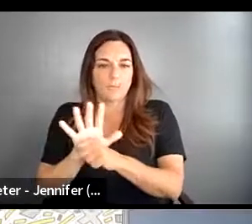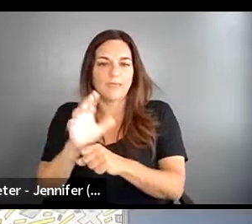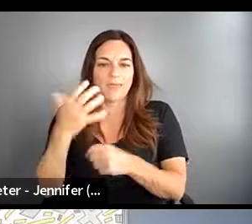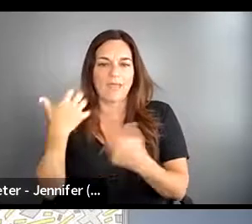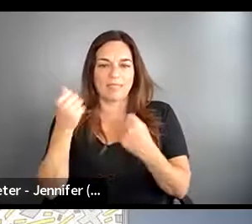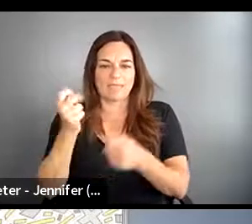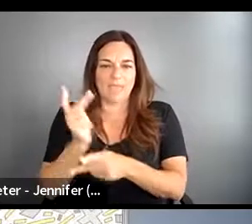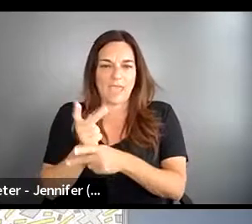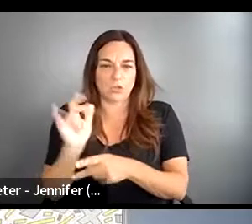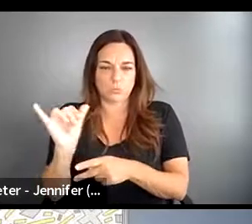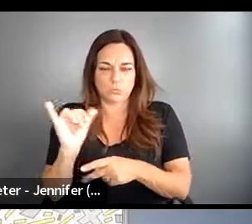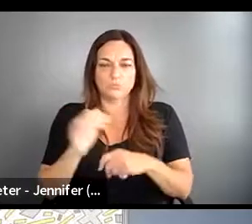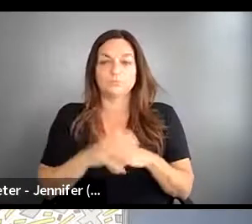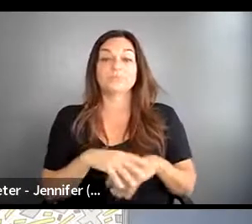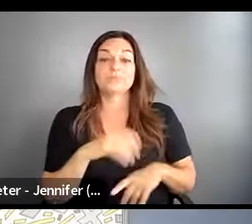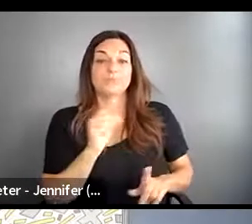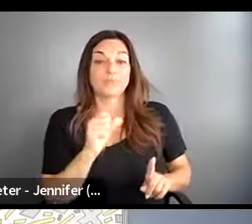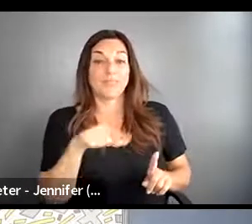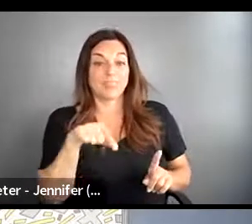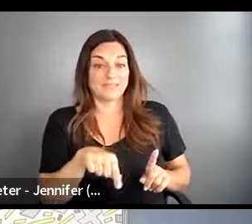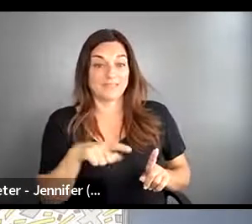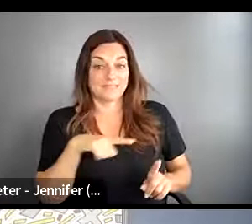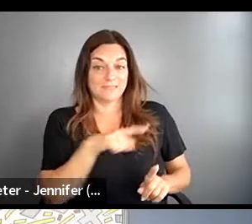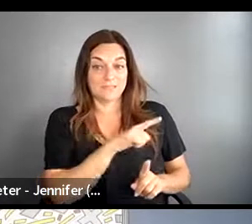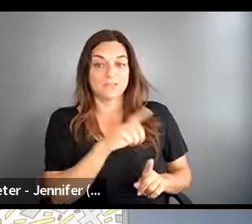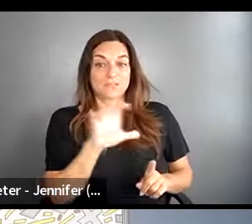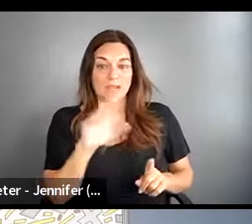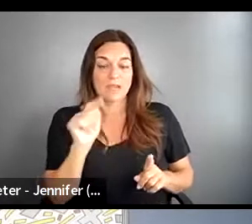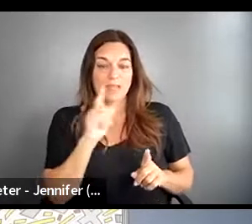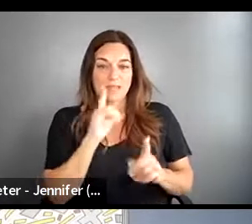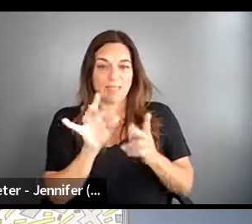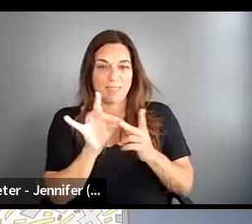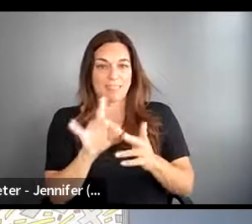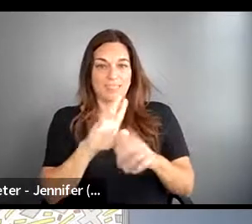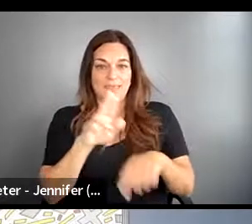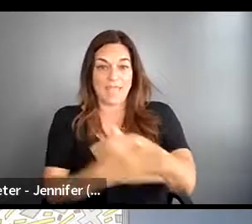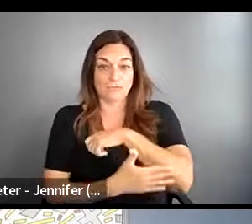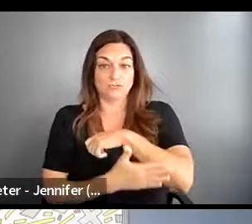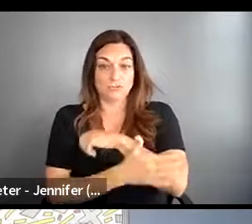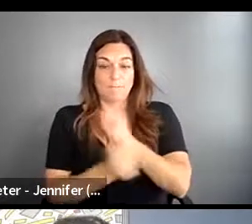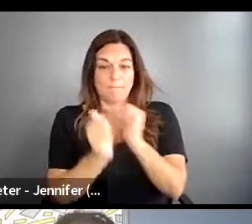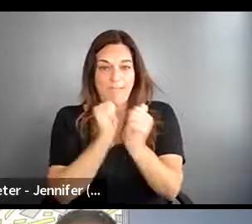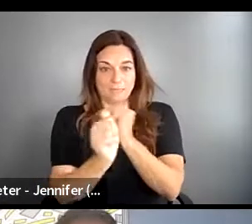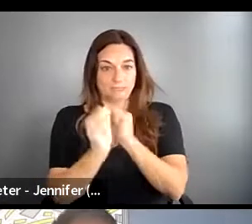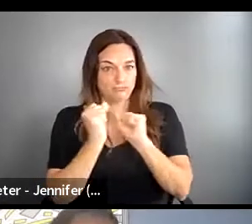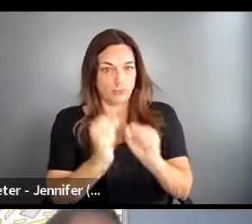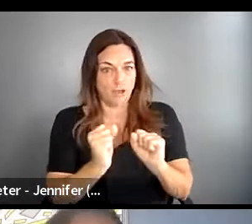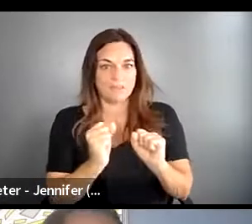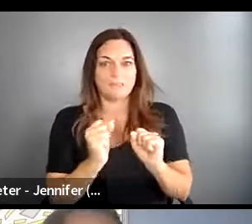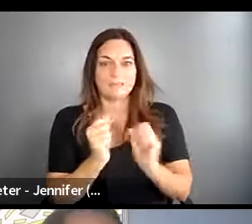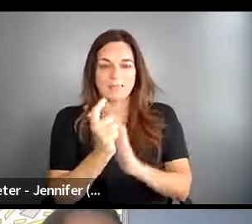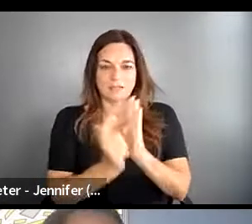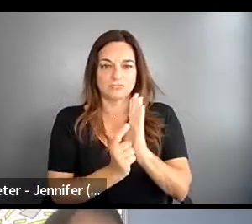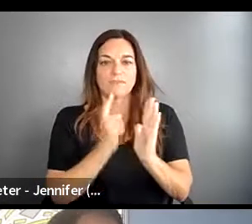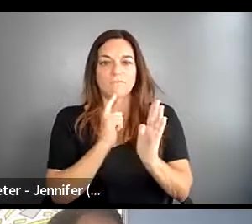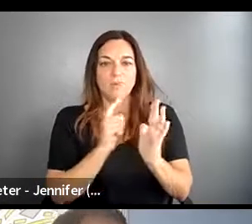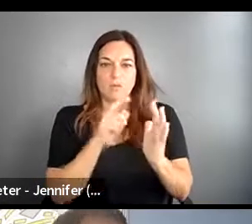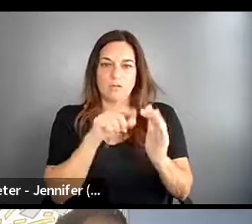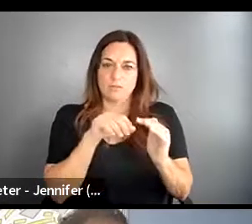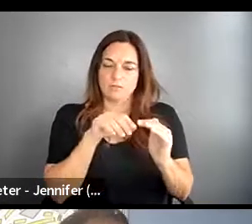Yeah, so this legislative session, Connecticut led the nation in passing the strongest legislation to protect access to abortion and gender-affirming